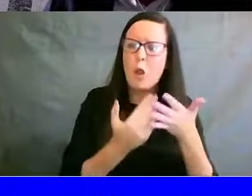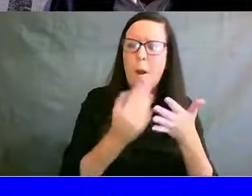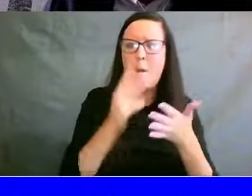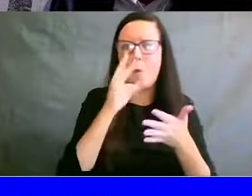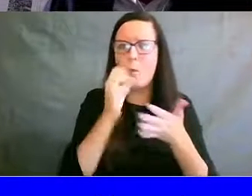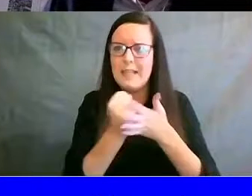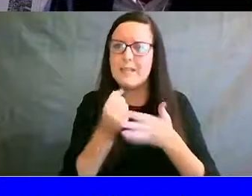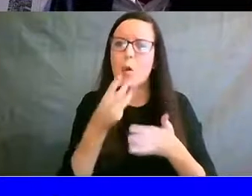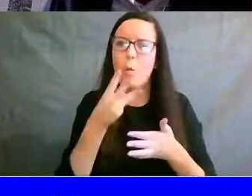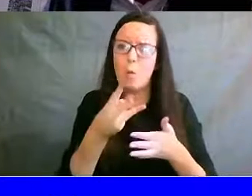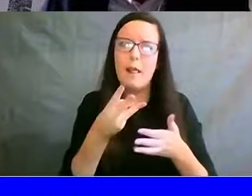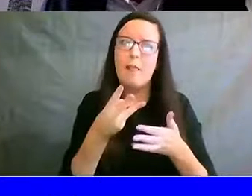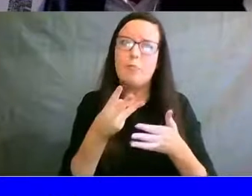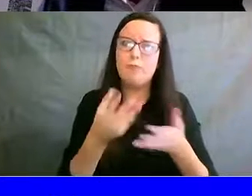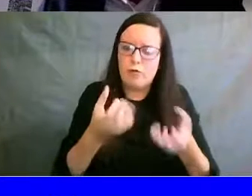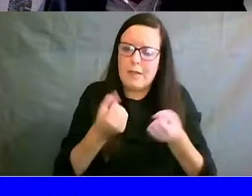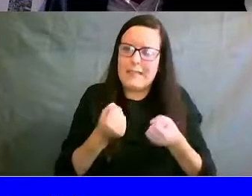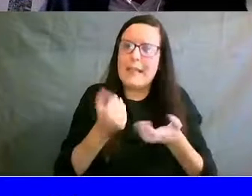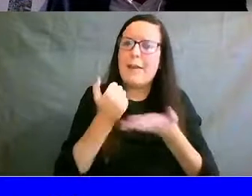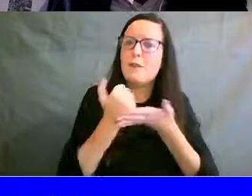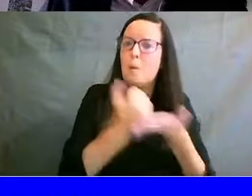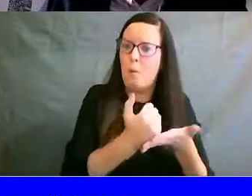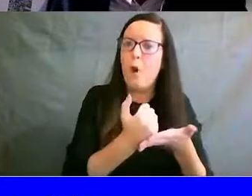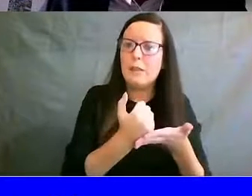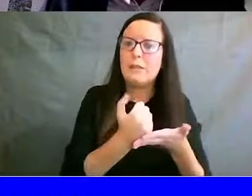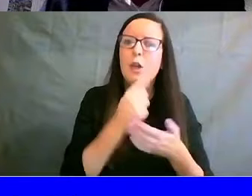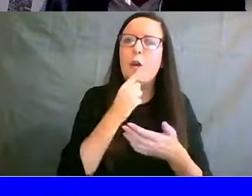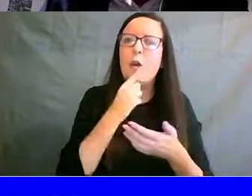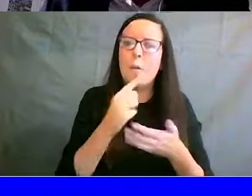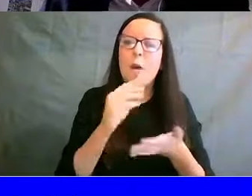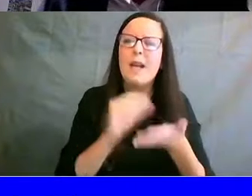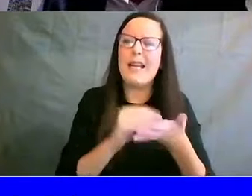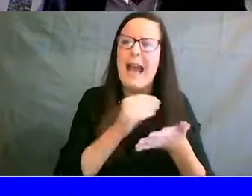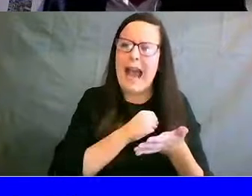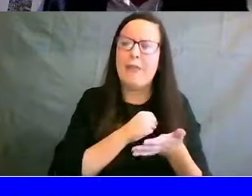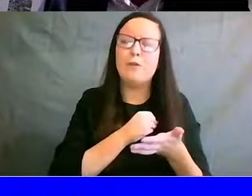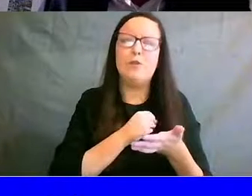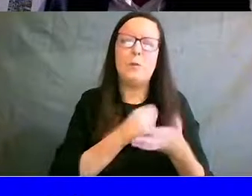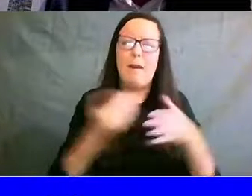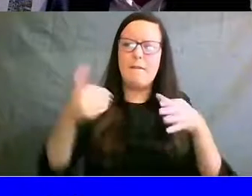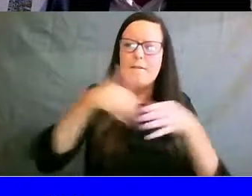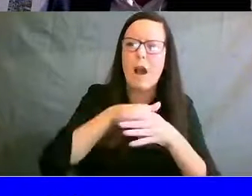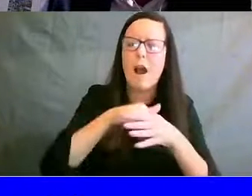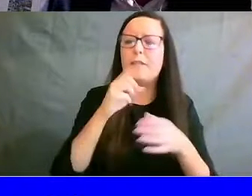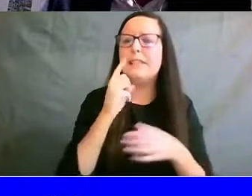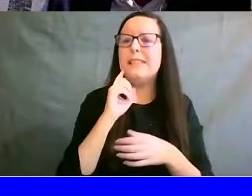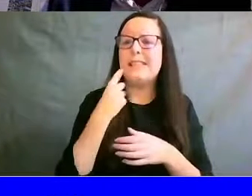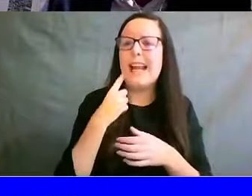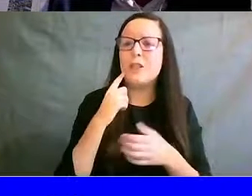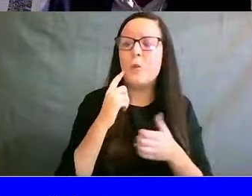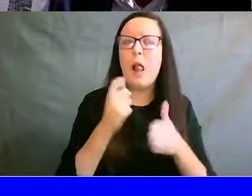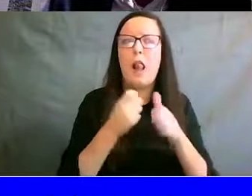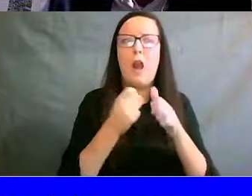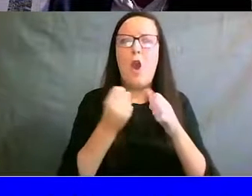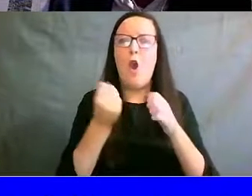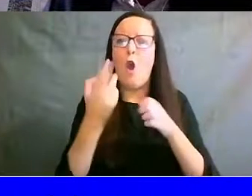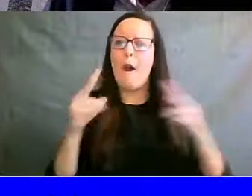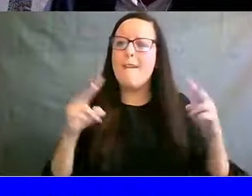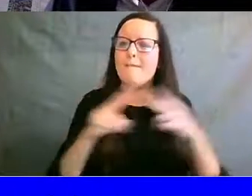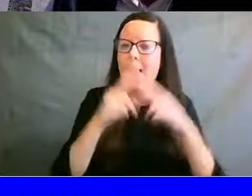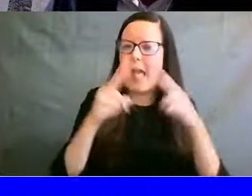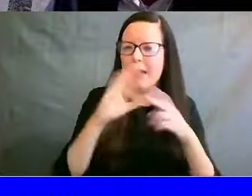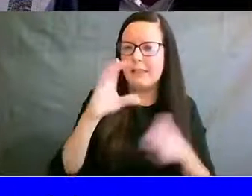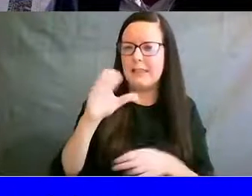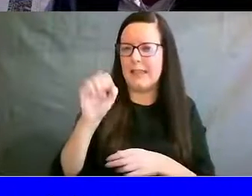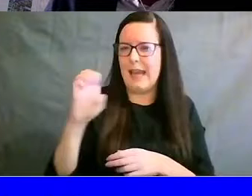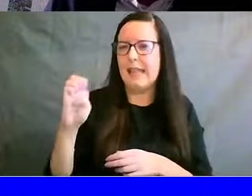measures. You have to be a witness in a sexual or violent case to access the supports under the 1992 Act.